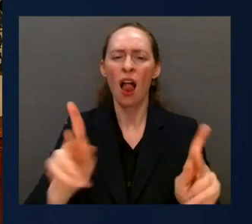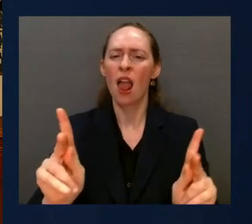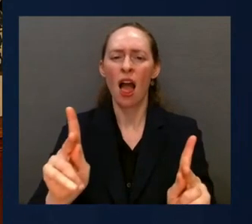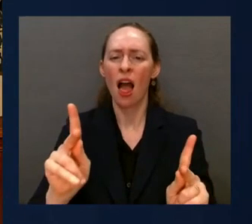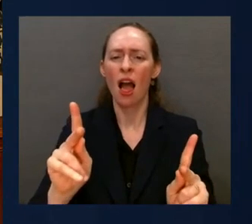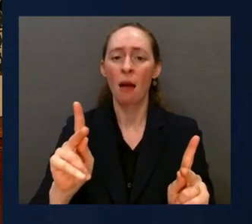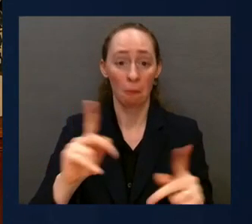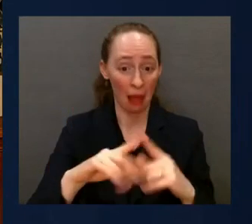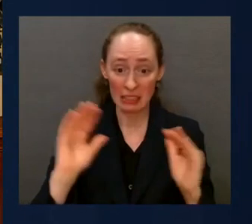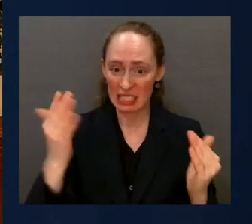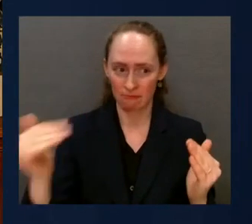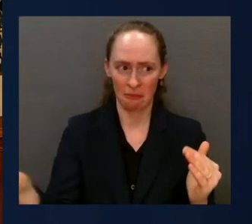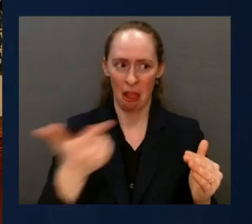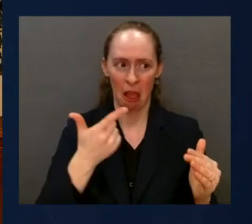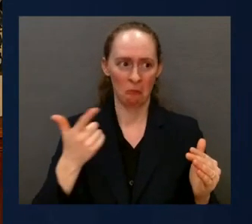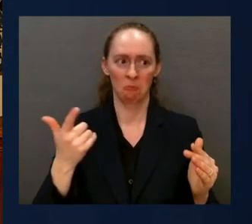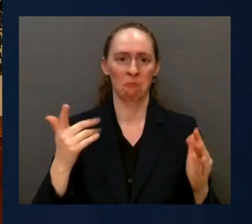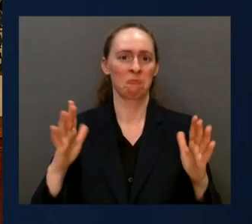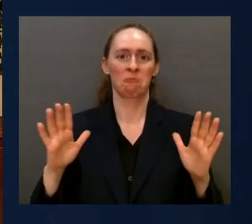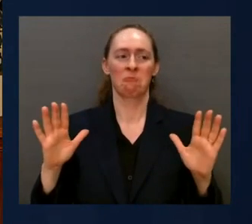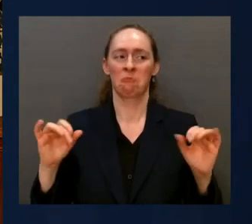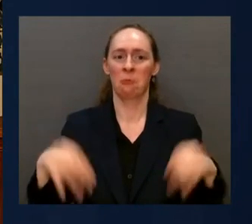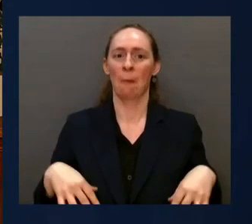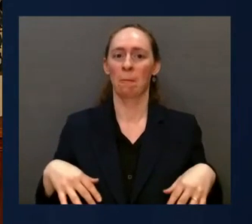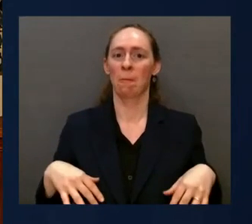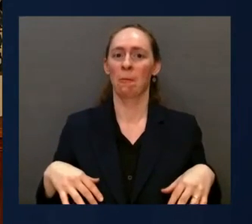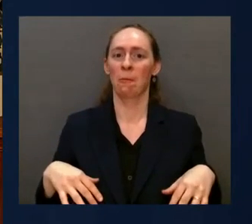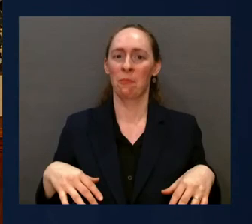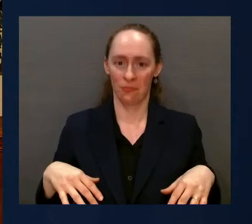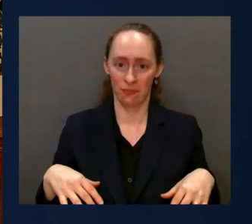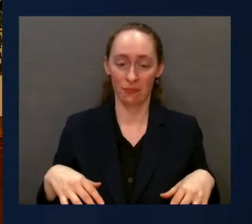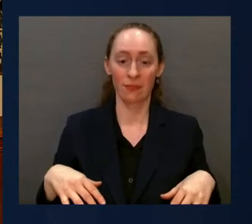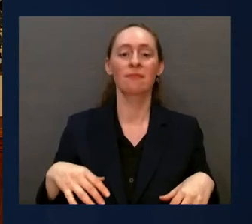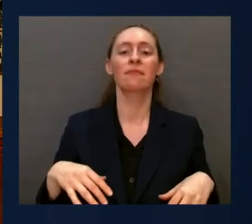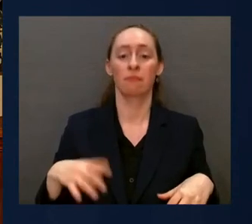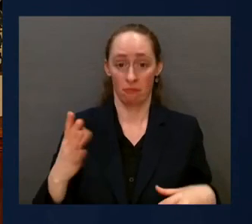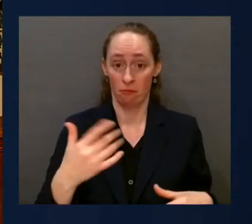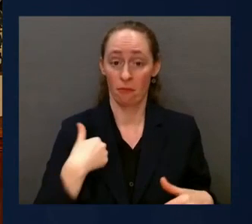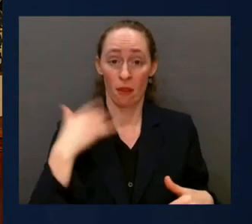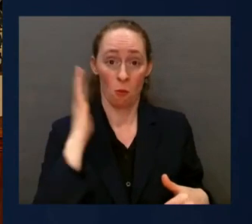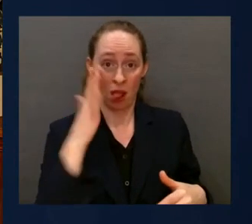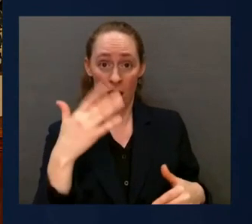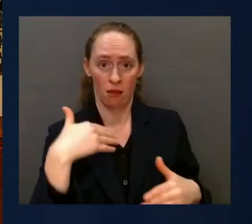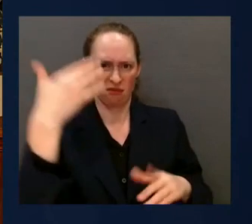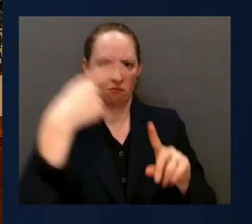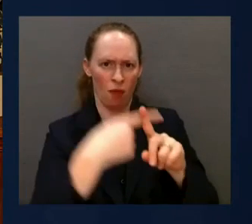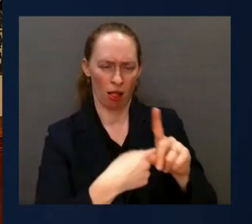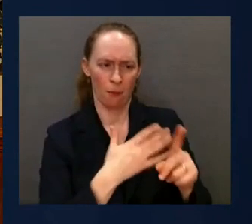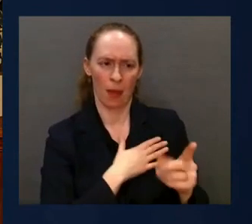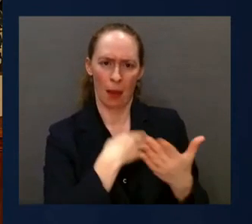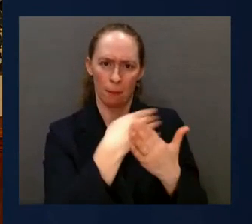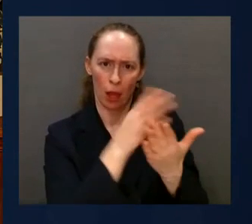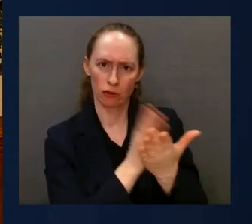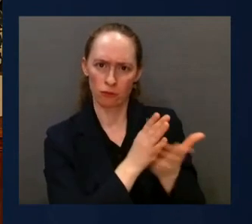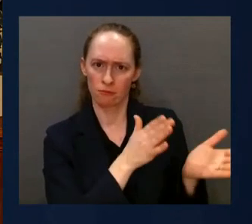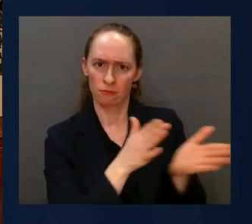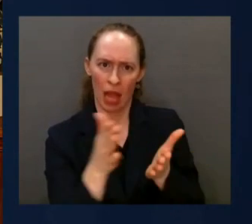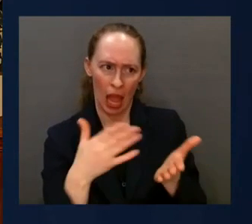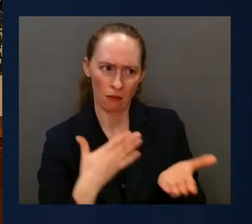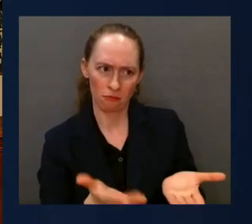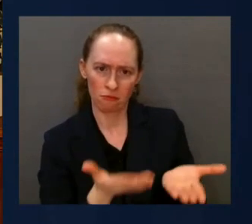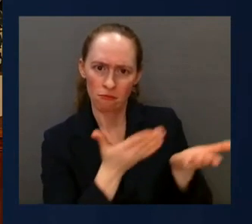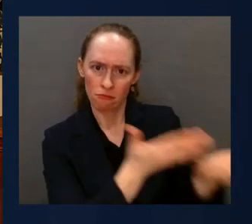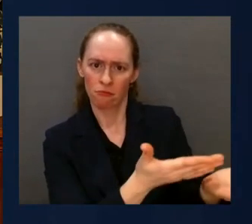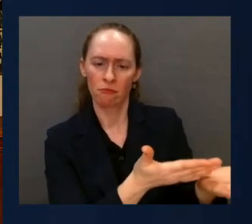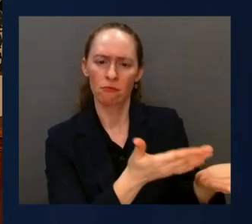I offer my fiscal plan, I ask my Republican friends to lay down their plan as well. I really mean it. Let's sit down together and